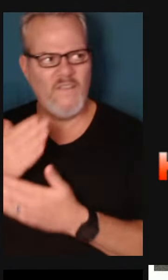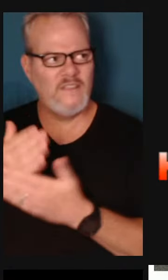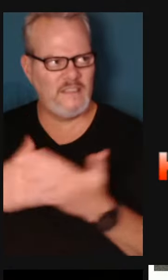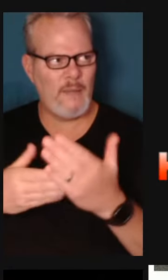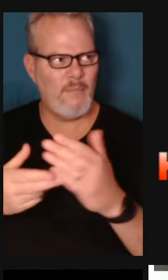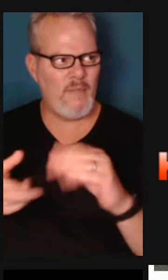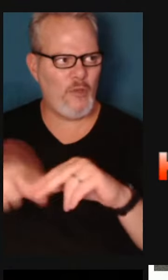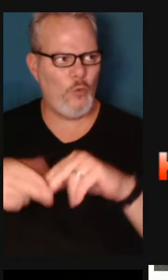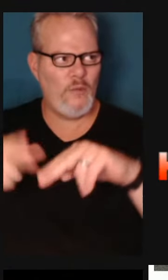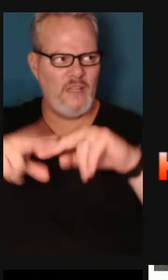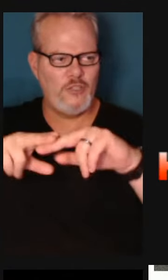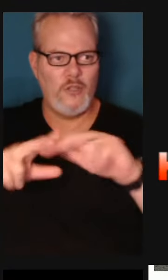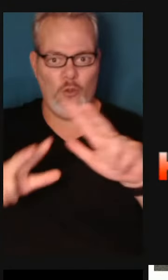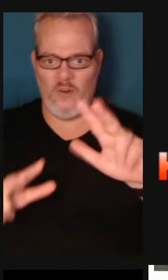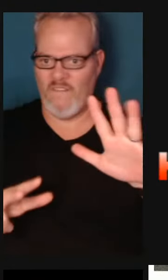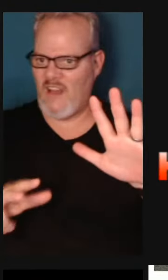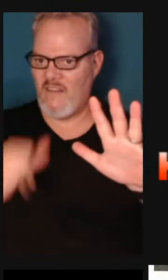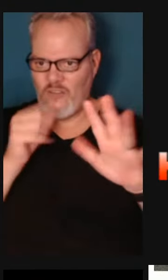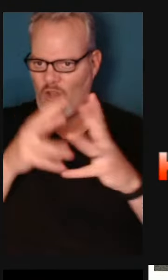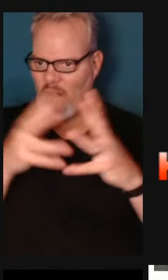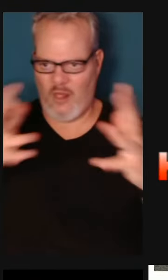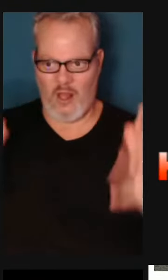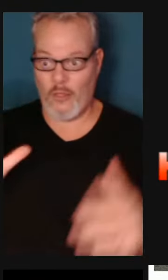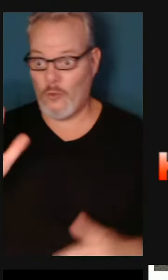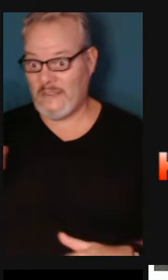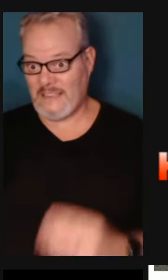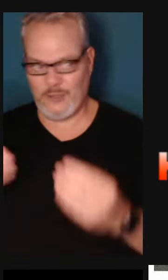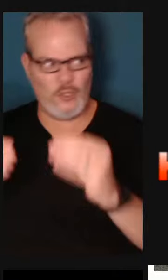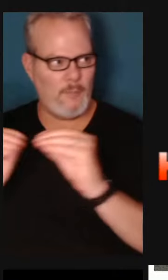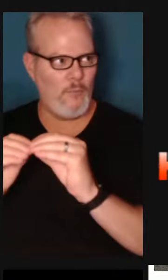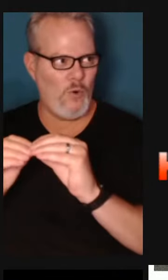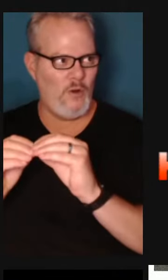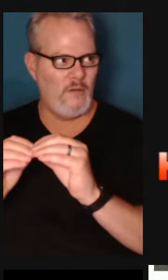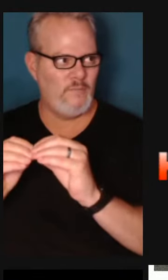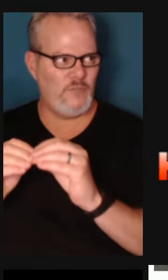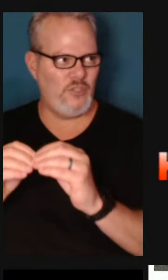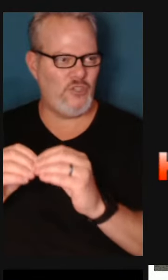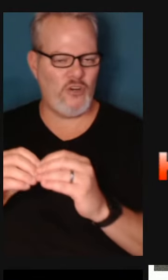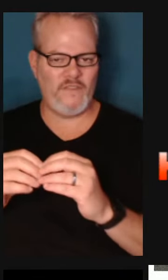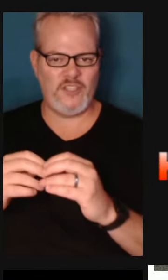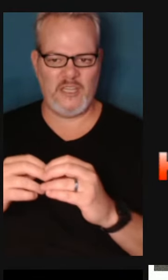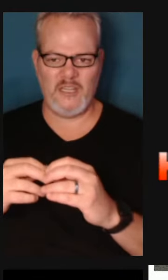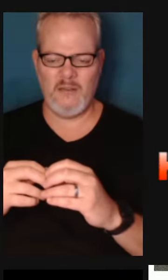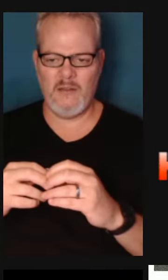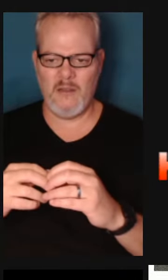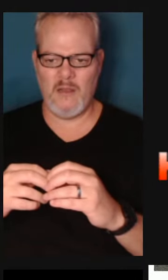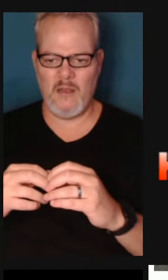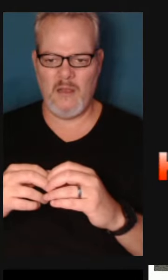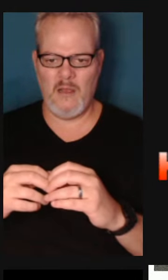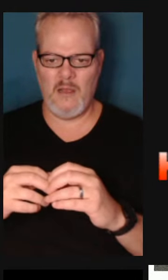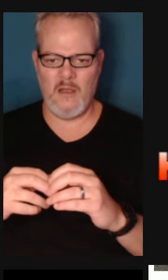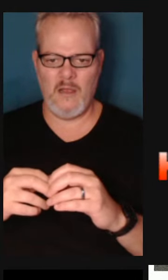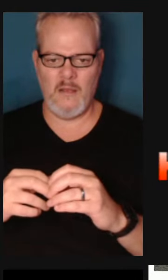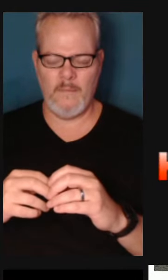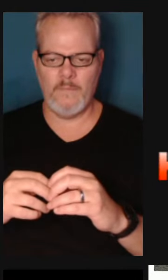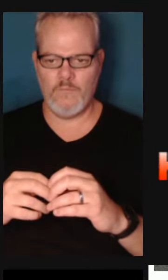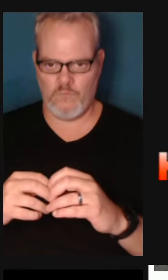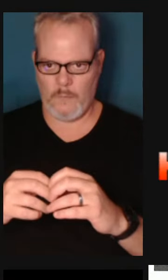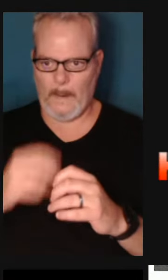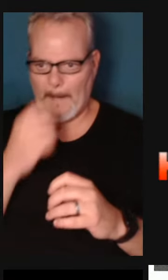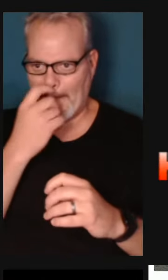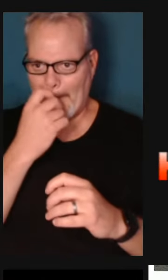35, not as much. 36, a lot more. So you can see the variation there. And right? 25-foot intervals of dashed lines here on the